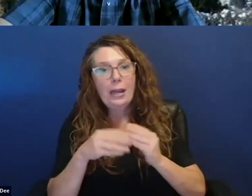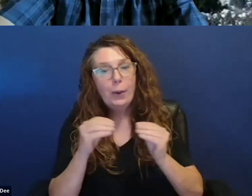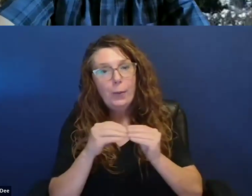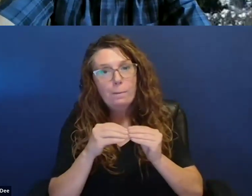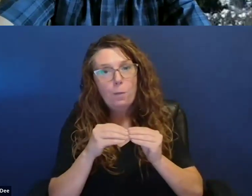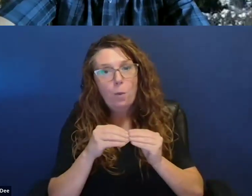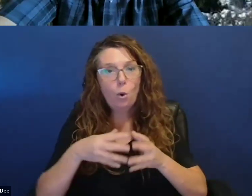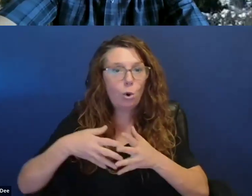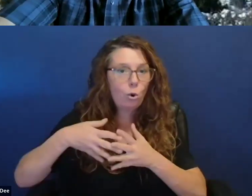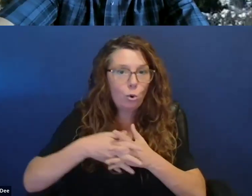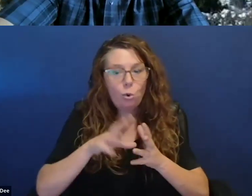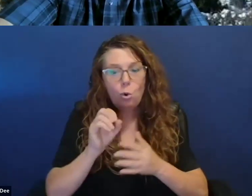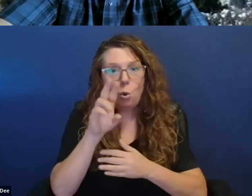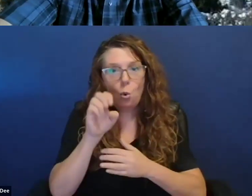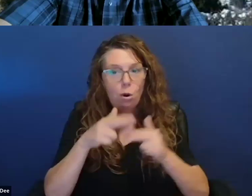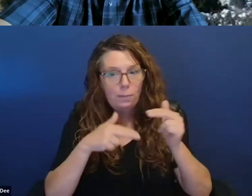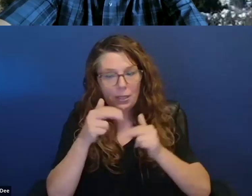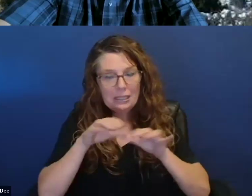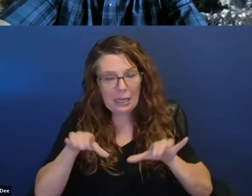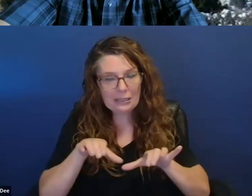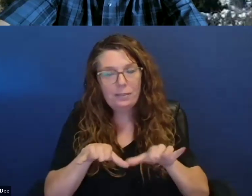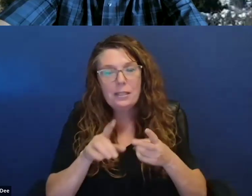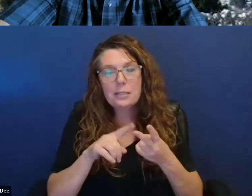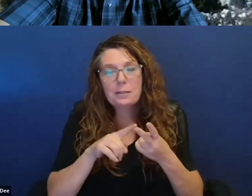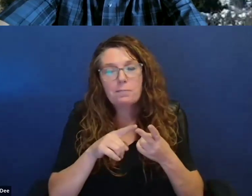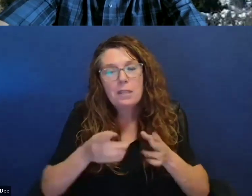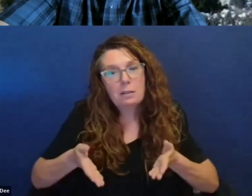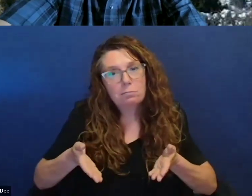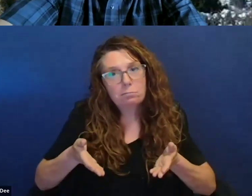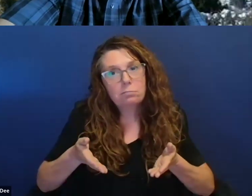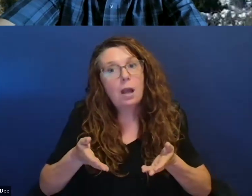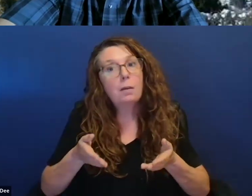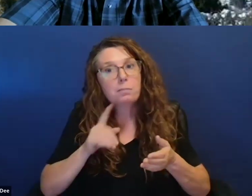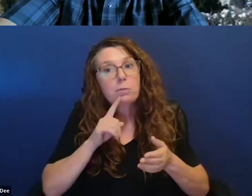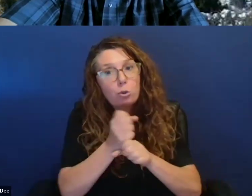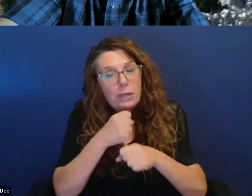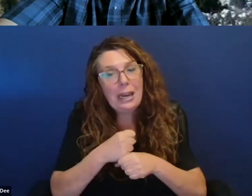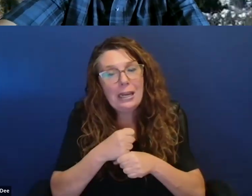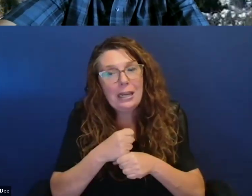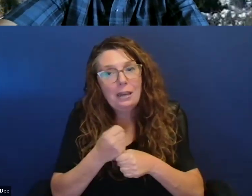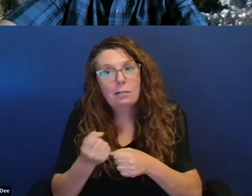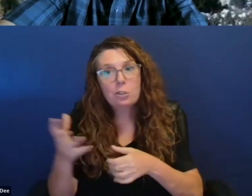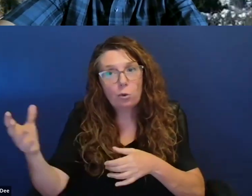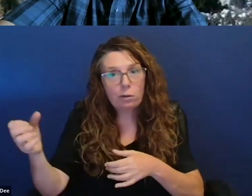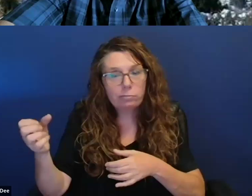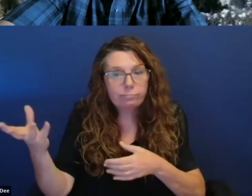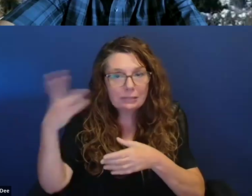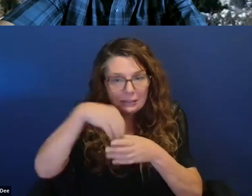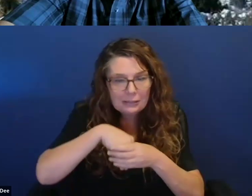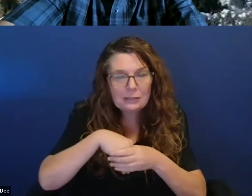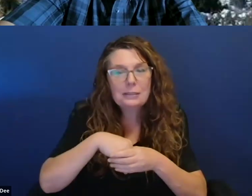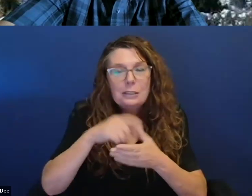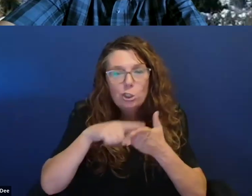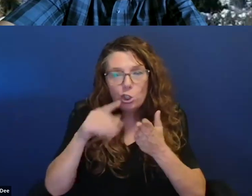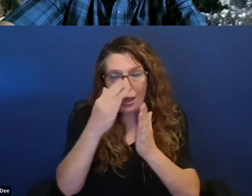building activities, also generating intake checklists for students to complete, and about